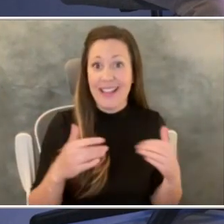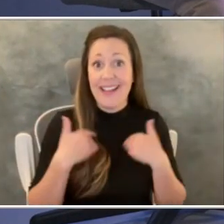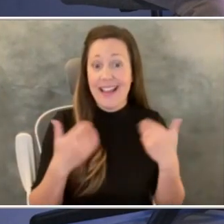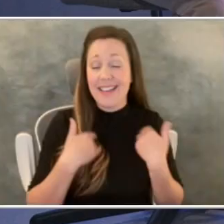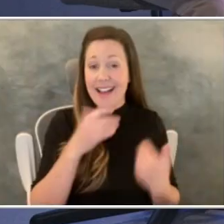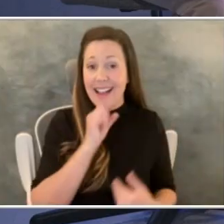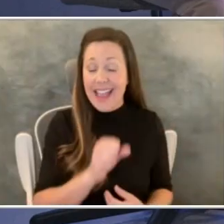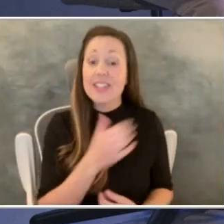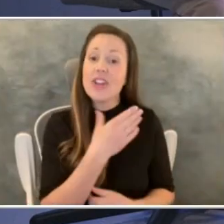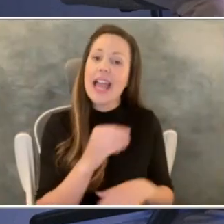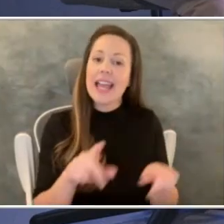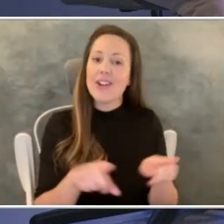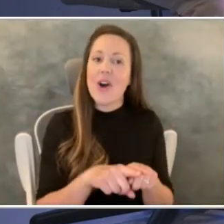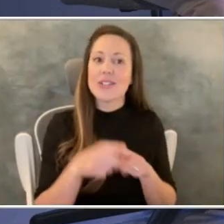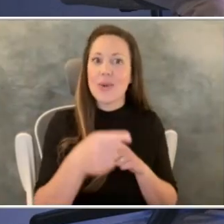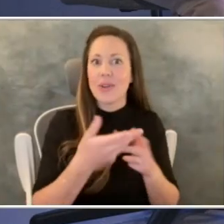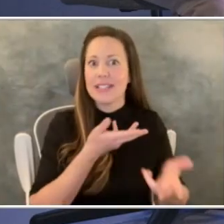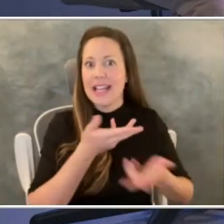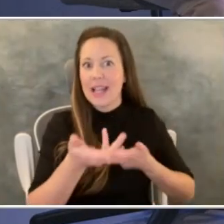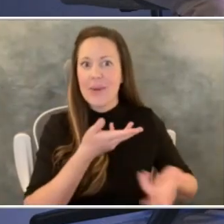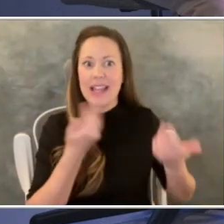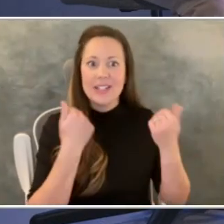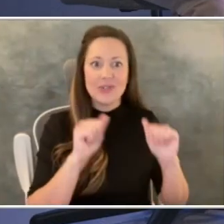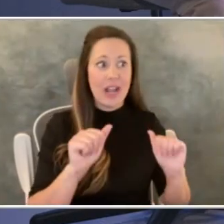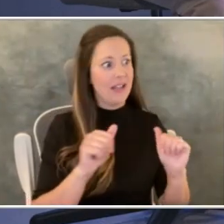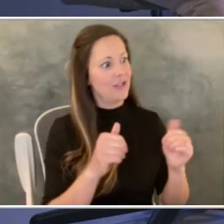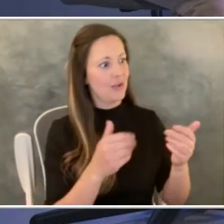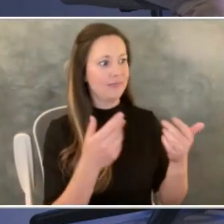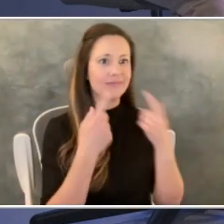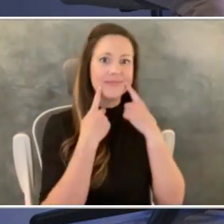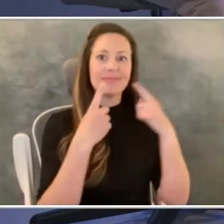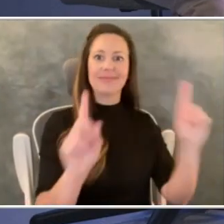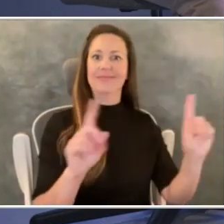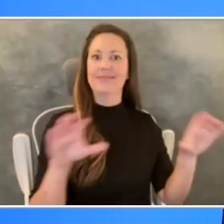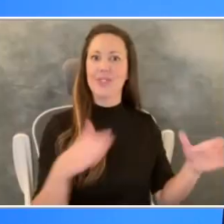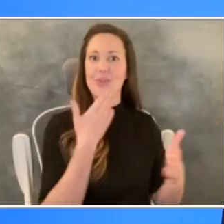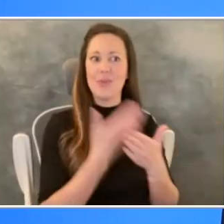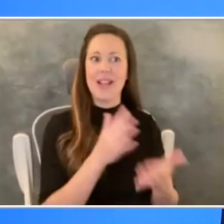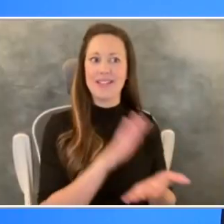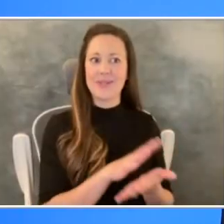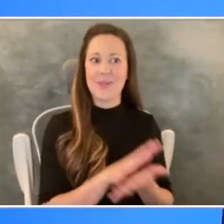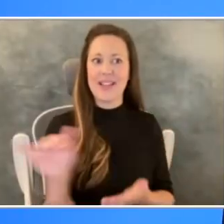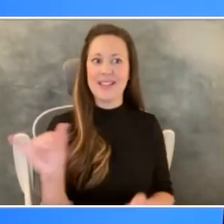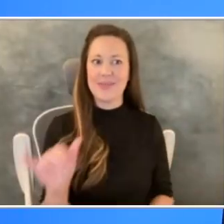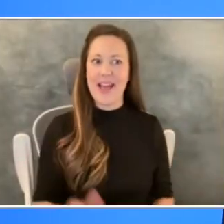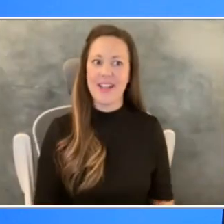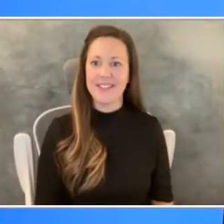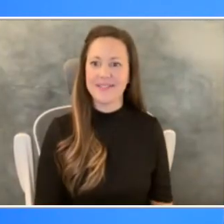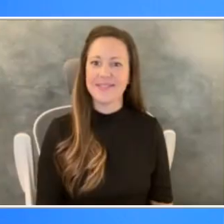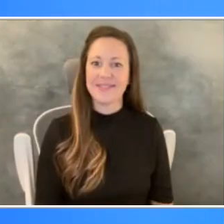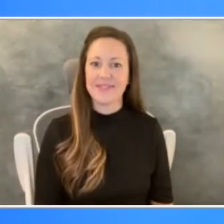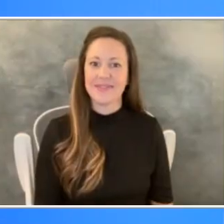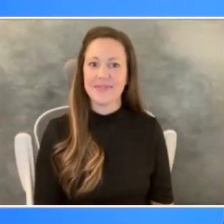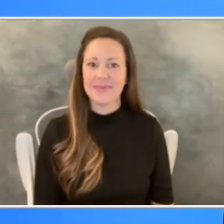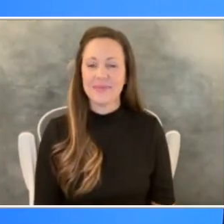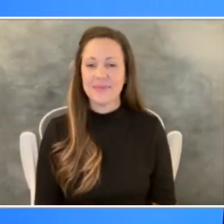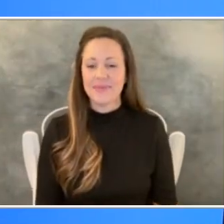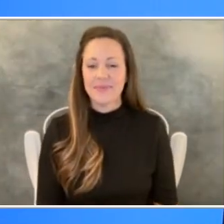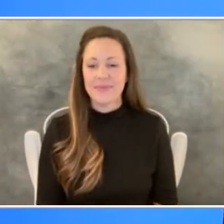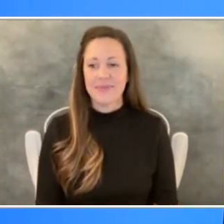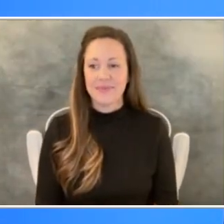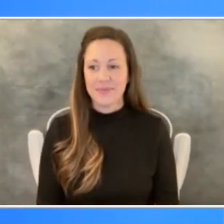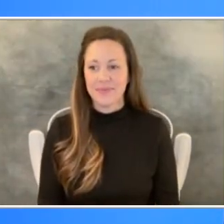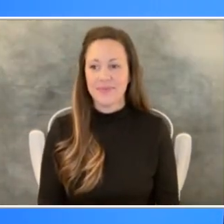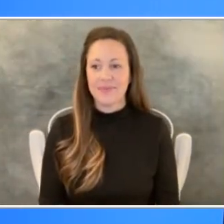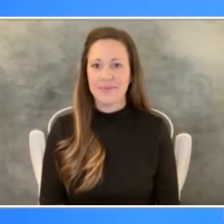you're, dealing with just trying to do good in school as well. Yeah. I mean, definitely, like, starting, it was a little